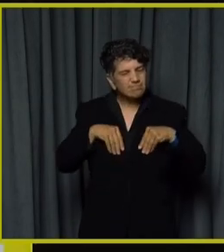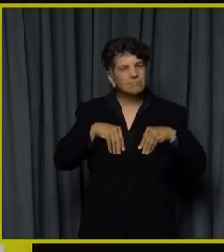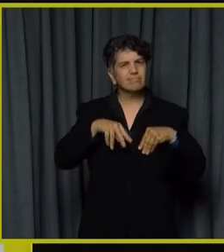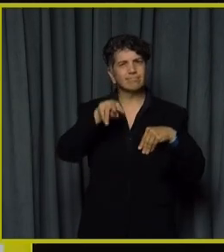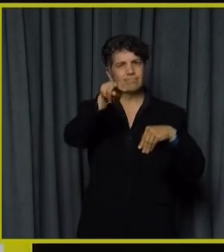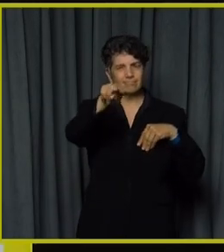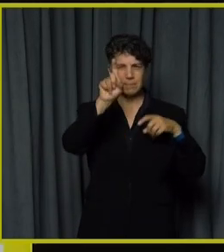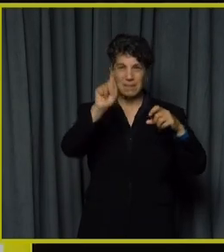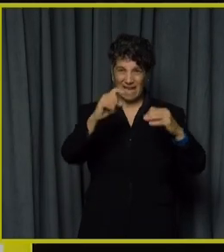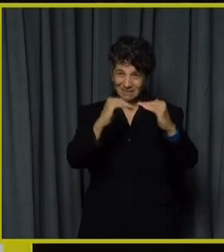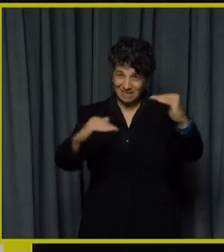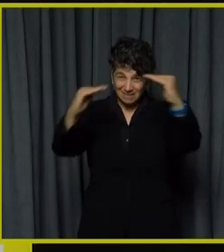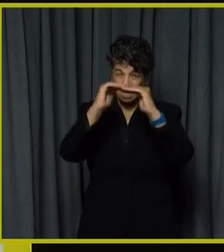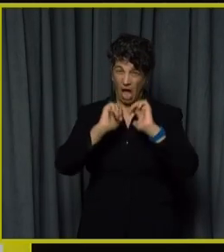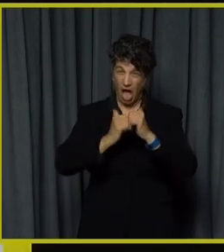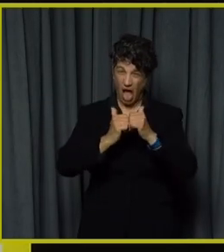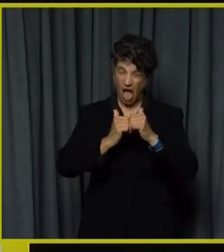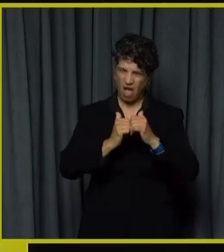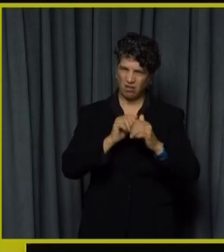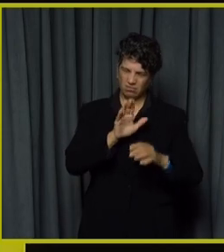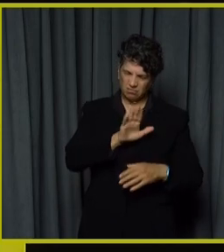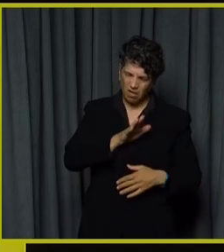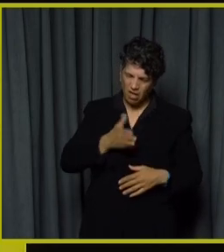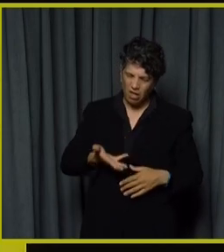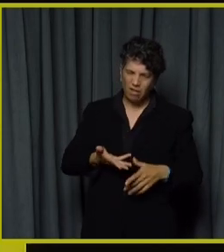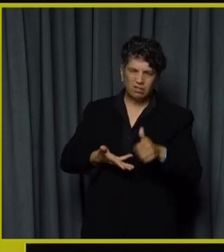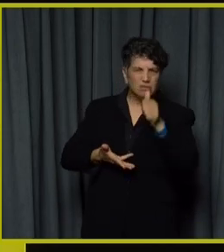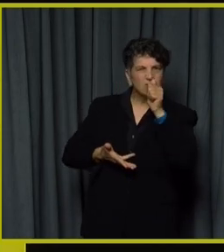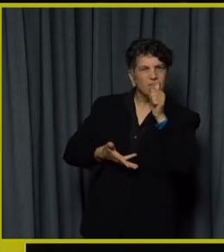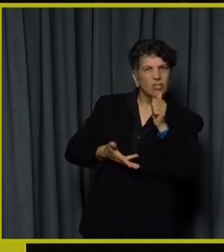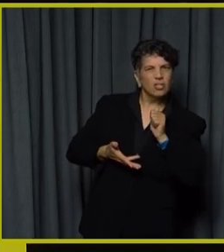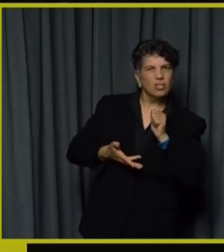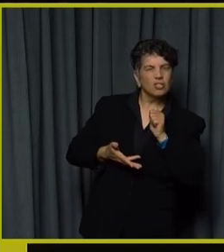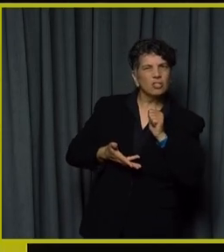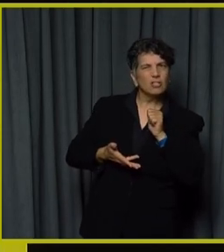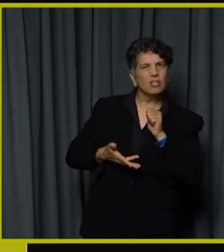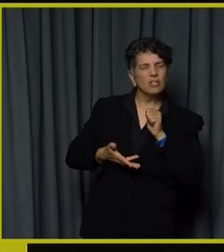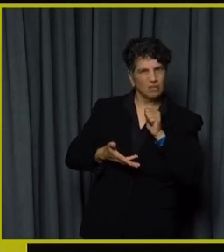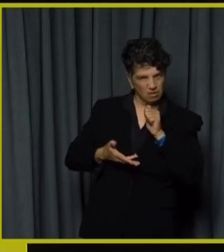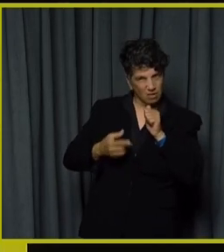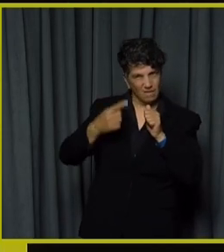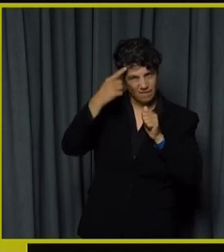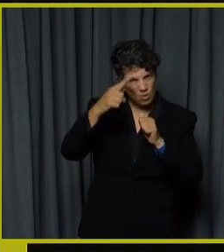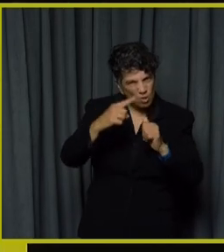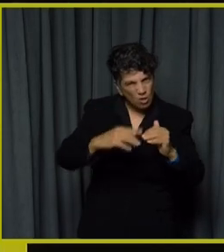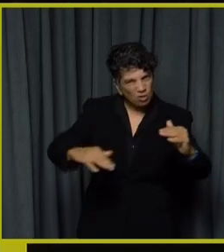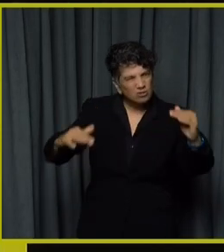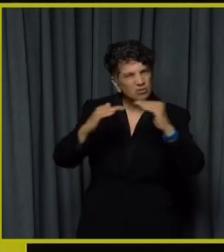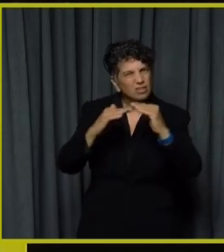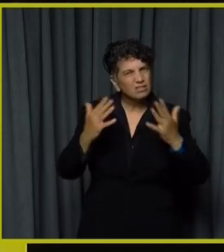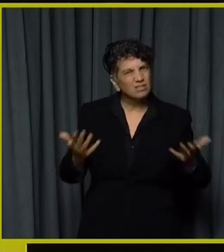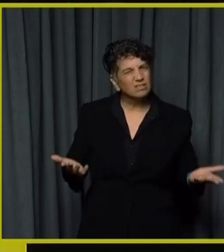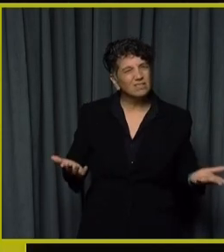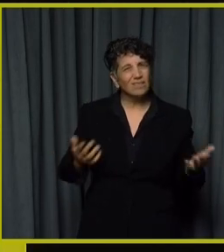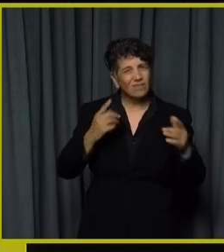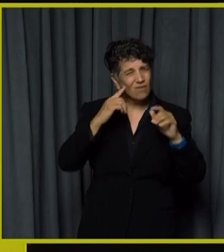even unto death to demand justice for us